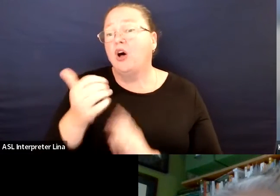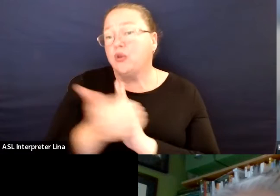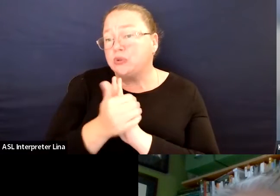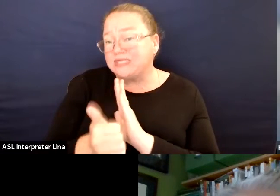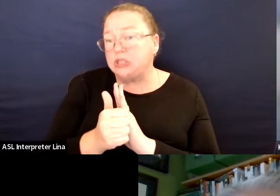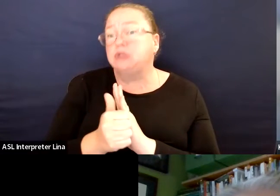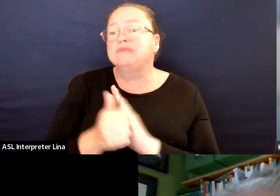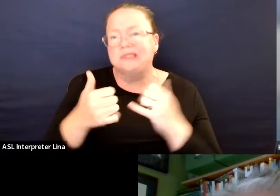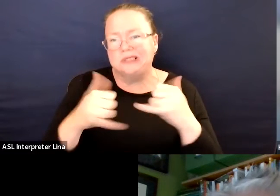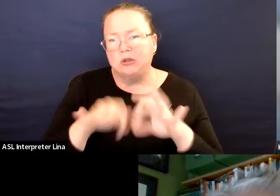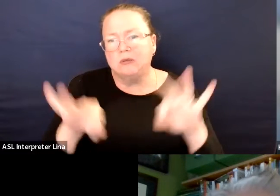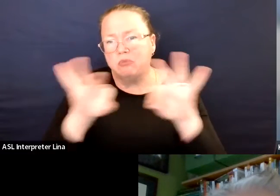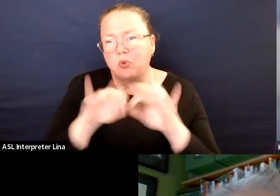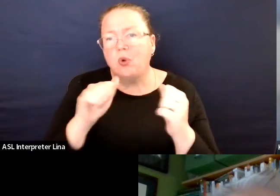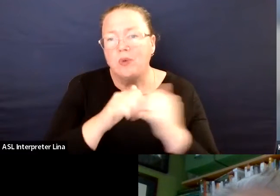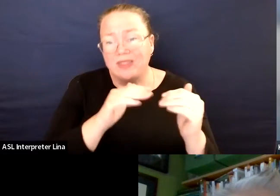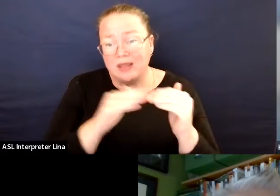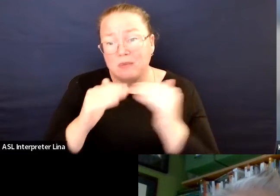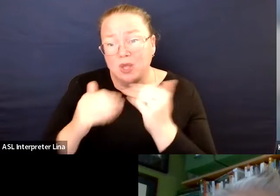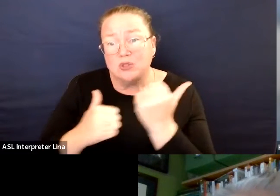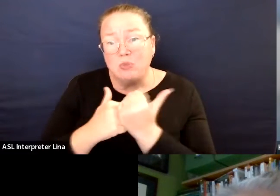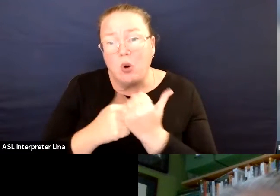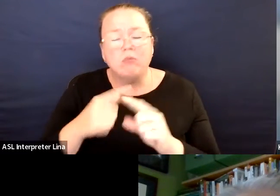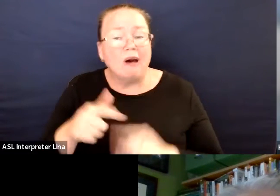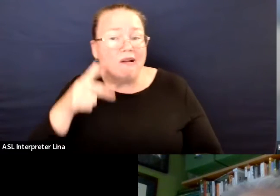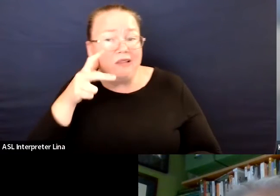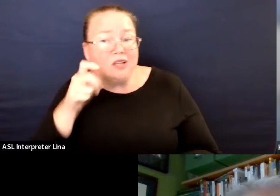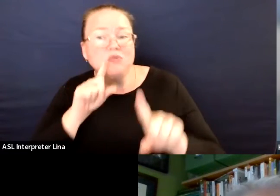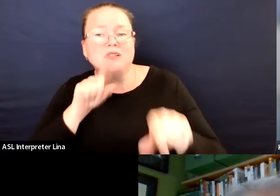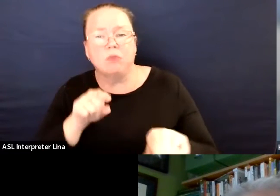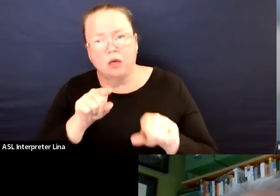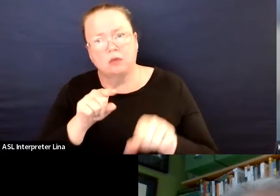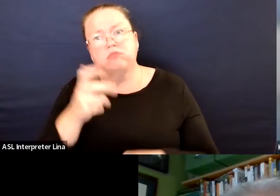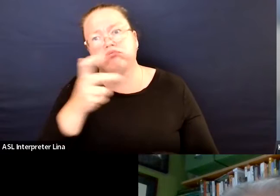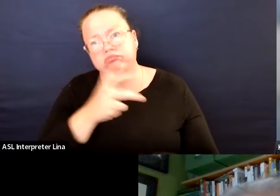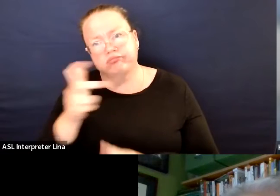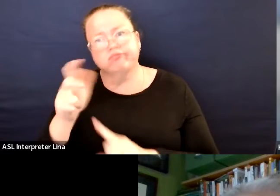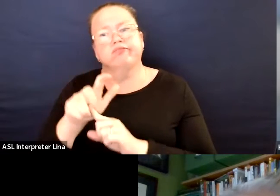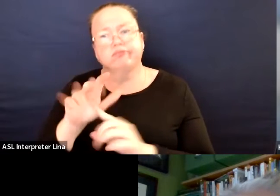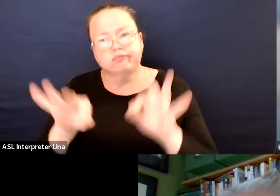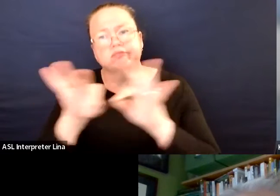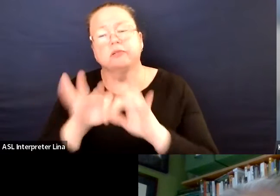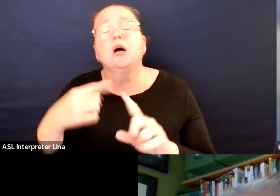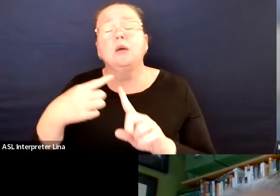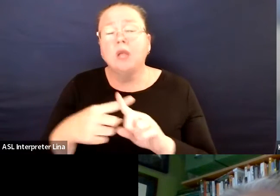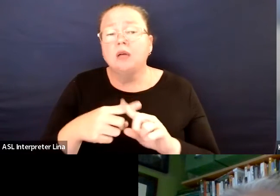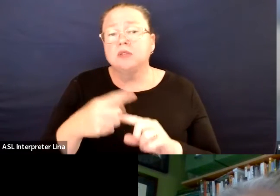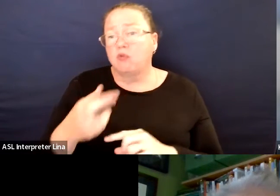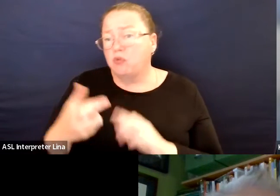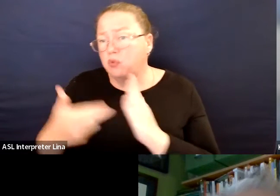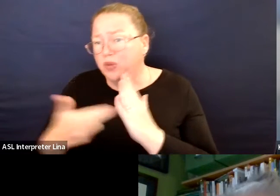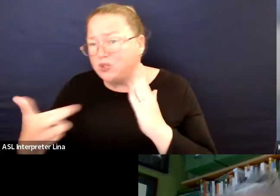are important in peer support, but especially listening and responding. Thinking about how to connect people with resources